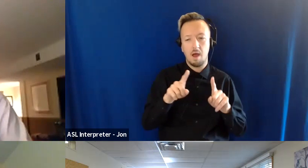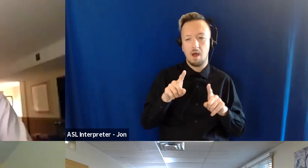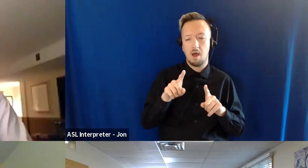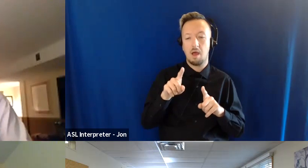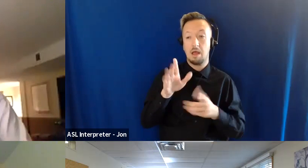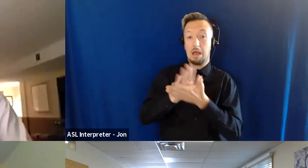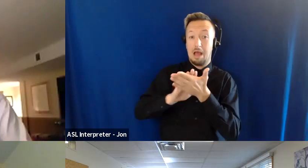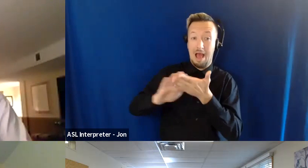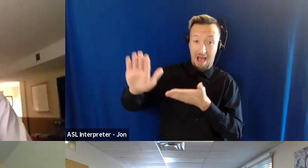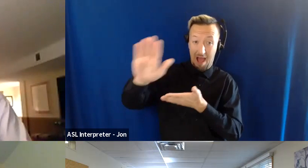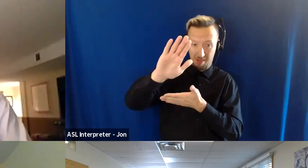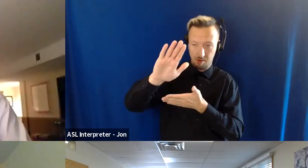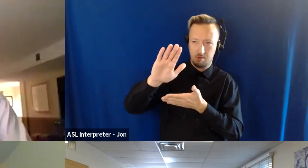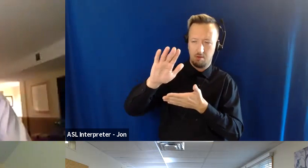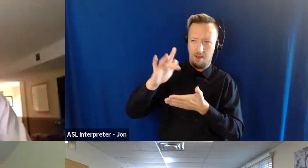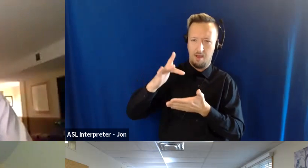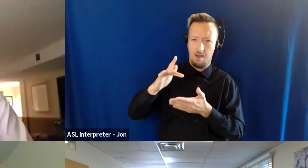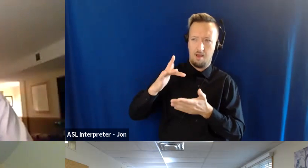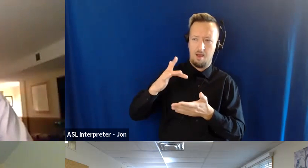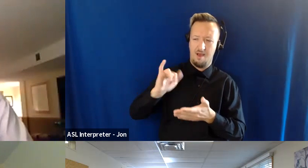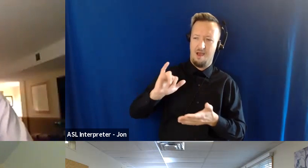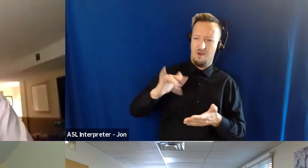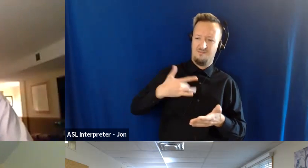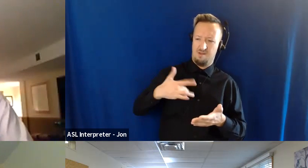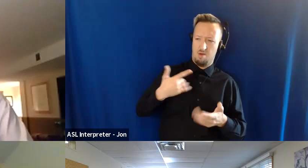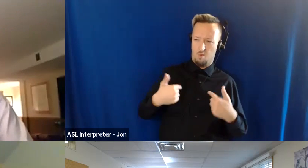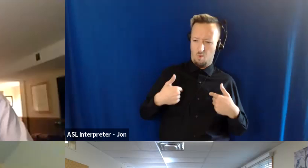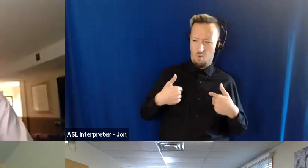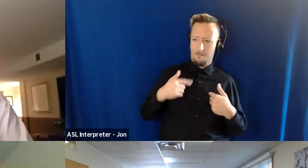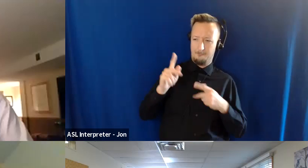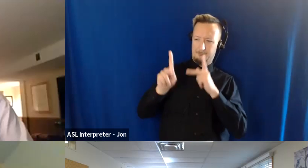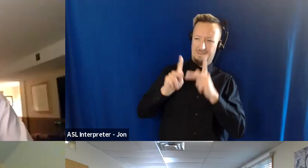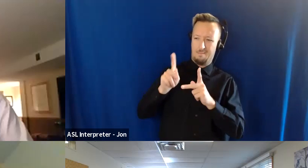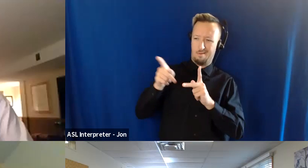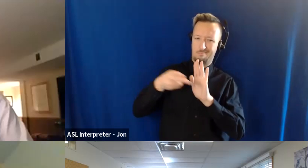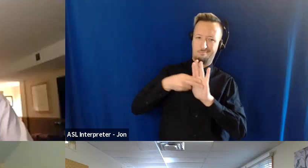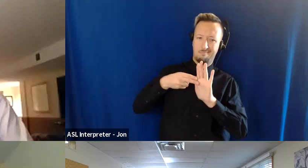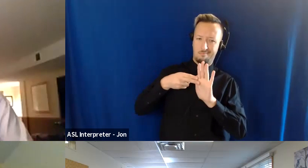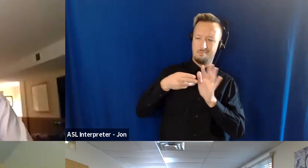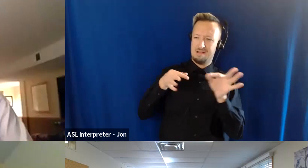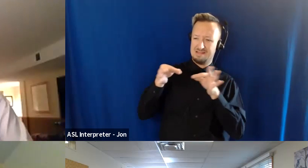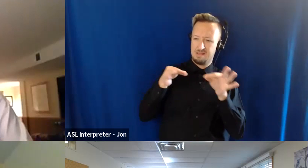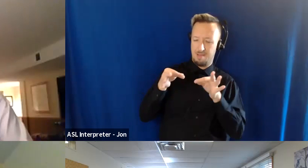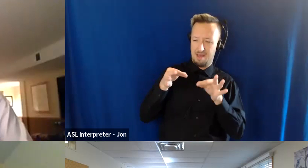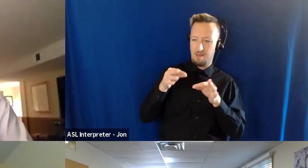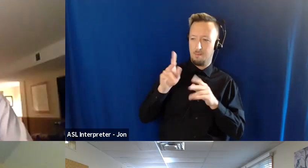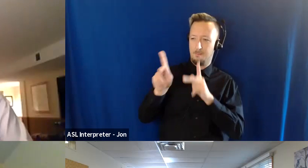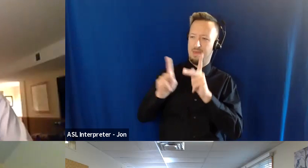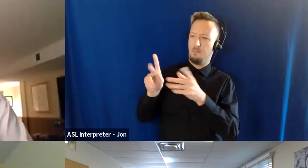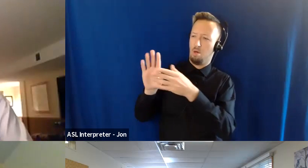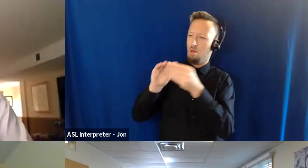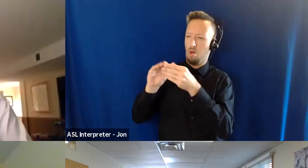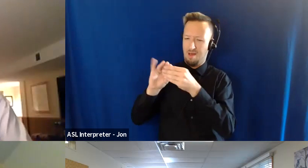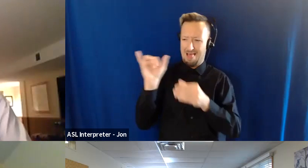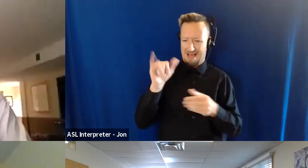more so when you go to college, all of a sudden you realize how you're actually described and how you're talked like you're not even in the room